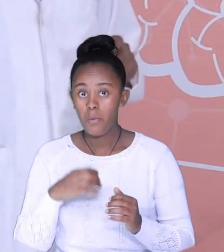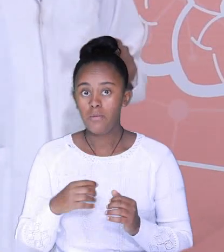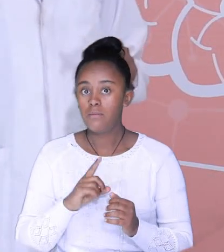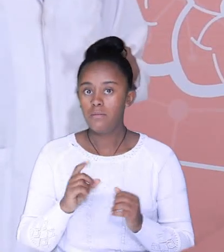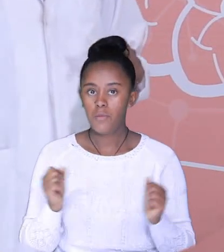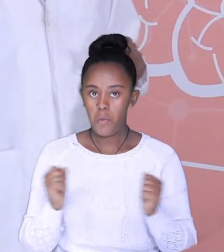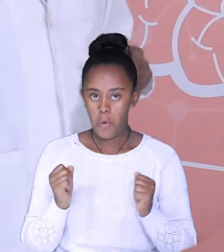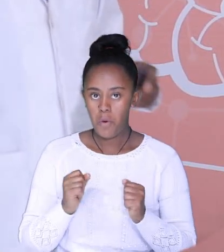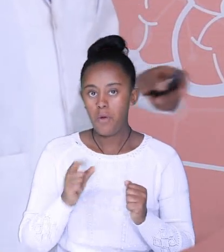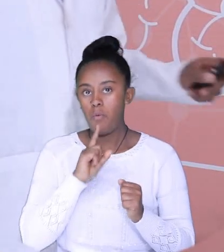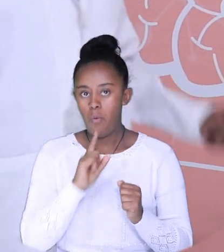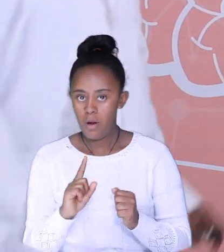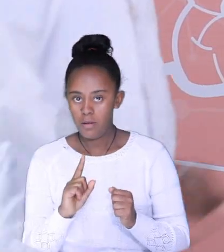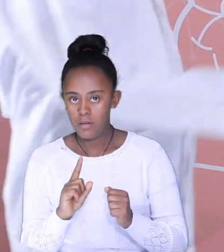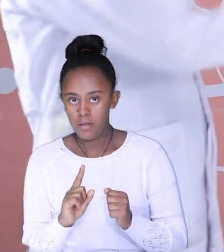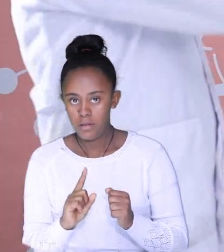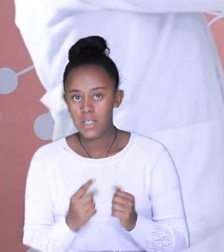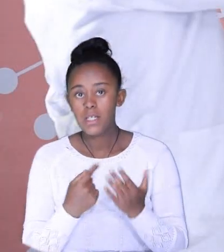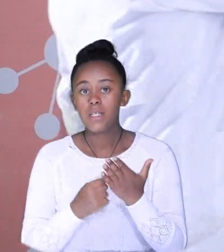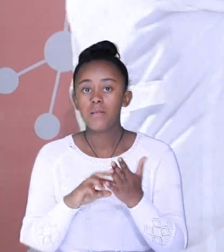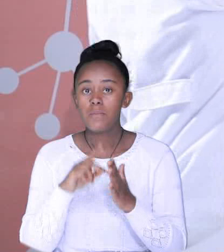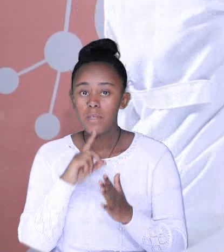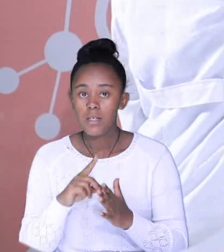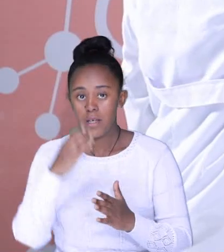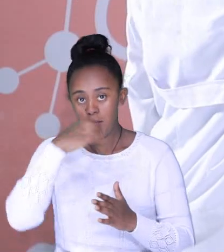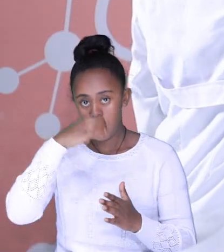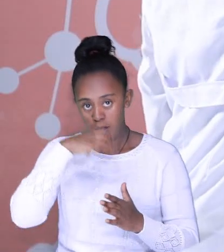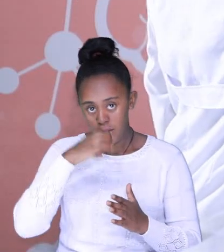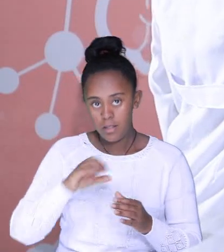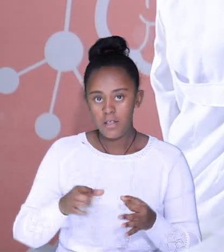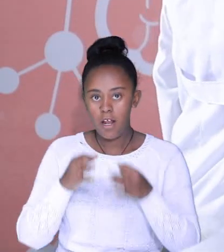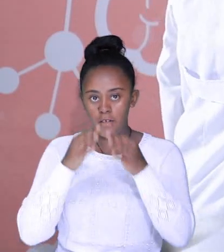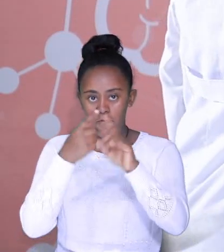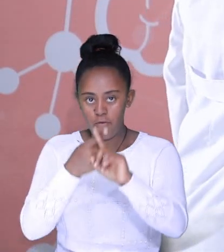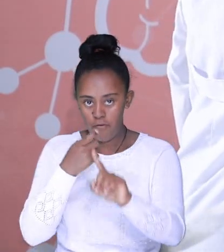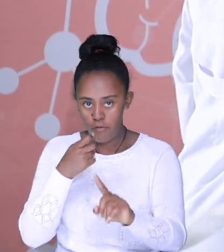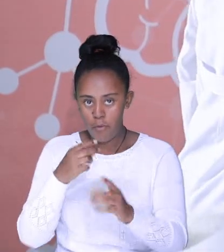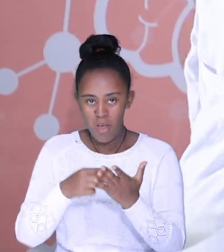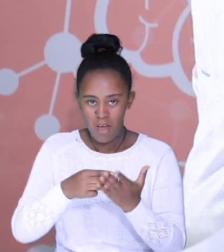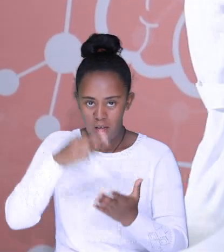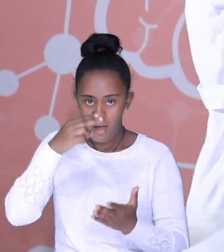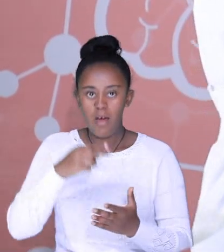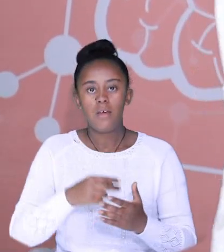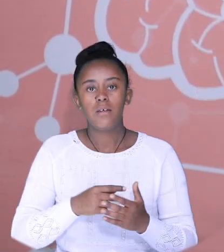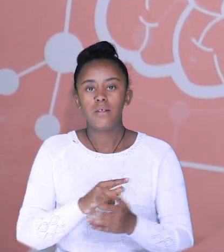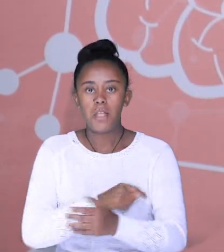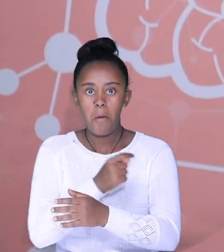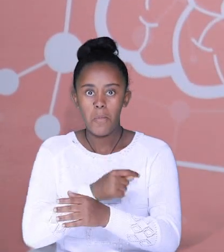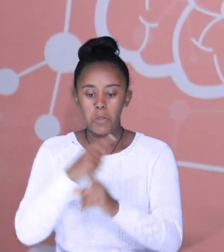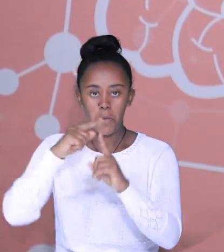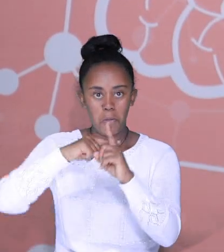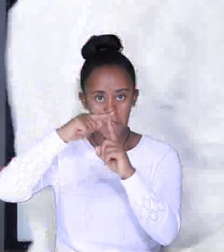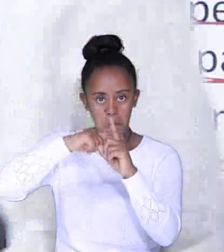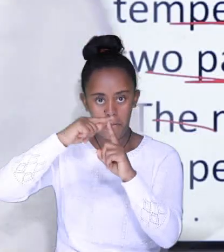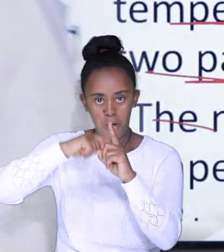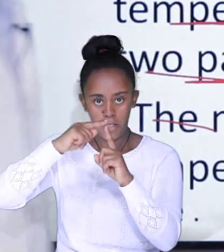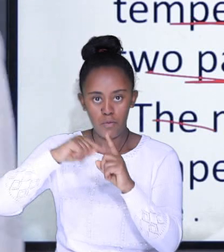colder one. This means heat transfers from a high temperature to low